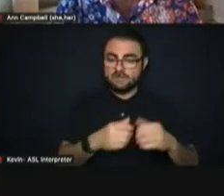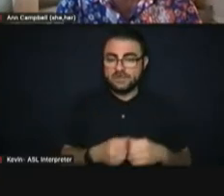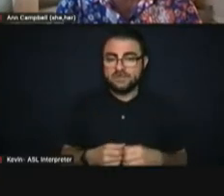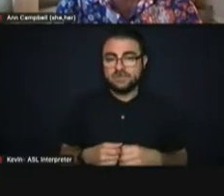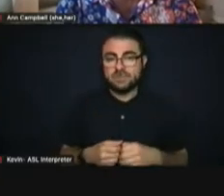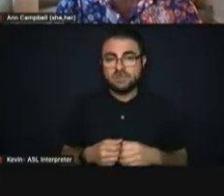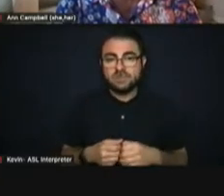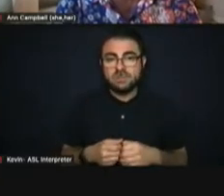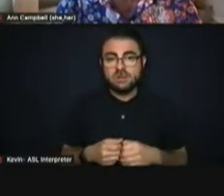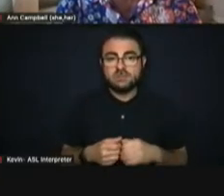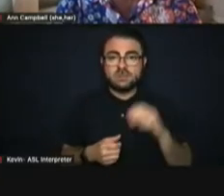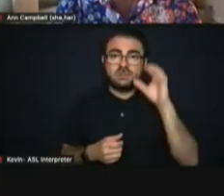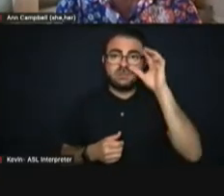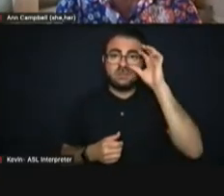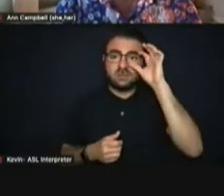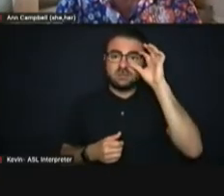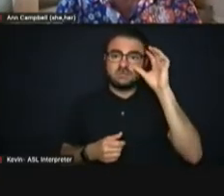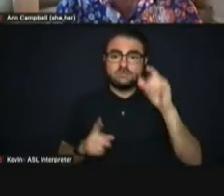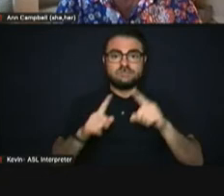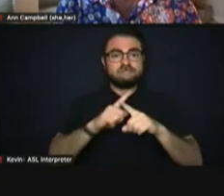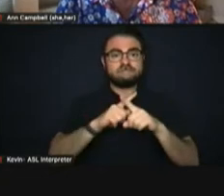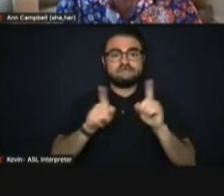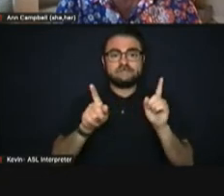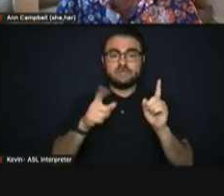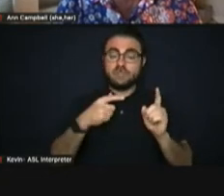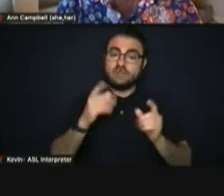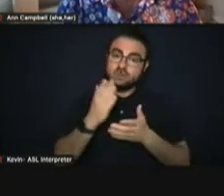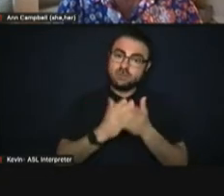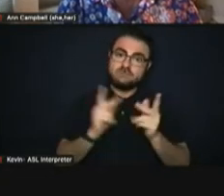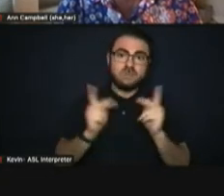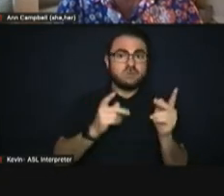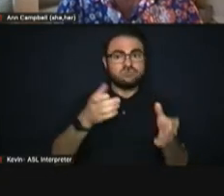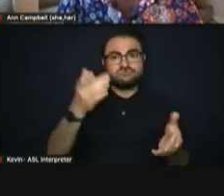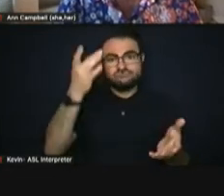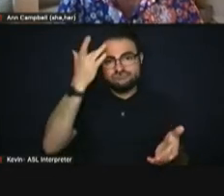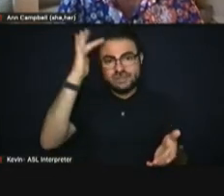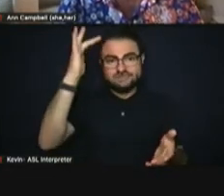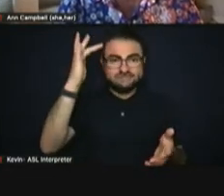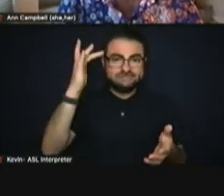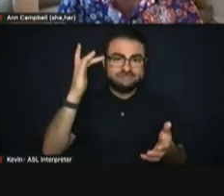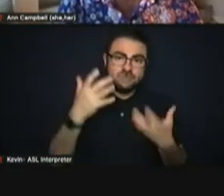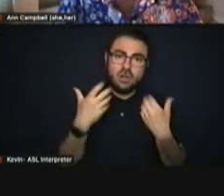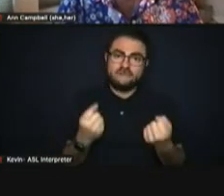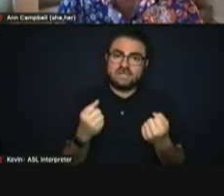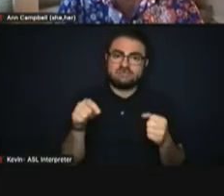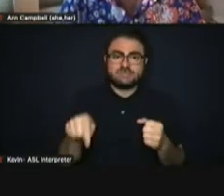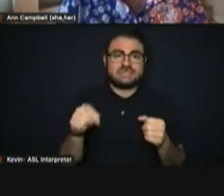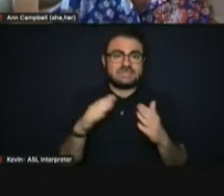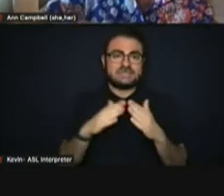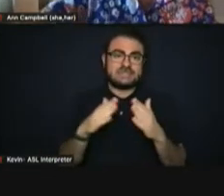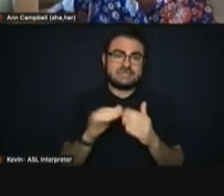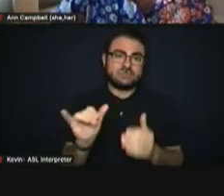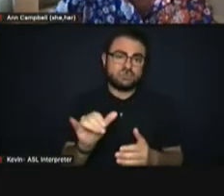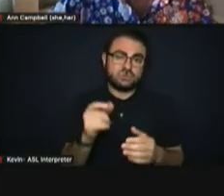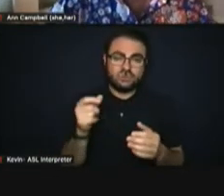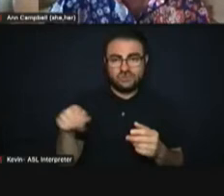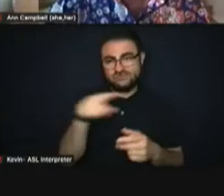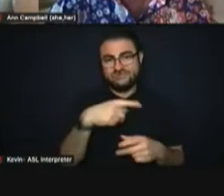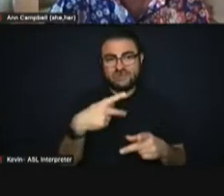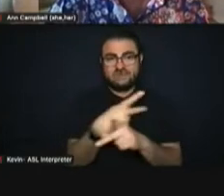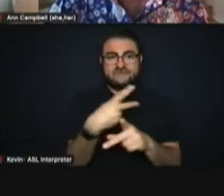there are people that are very competent in the city. So that's something you guys have to work out.